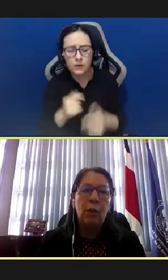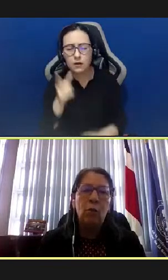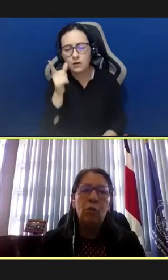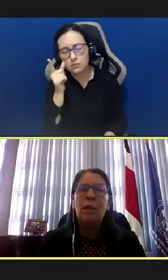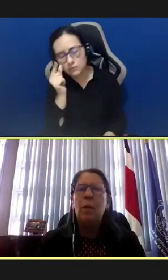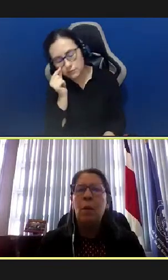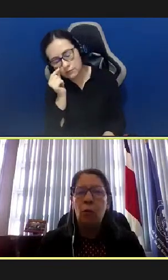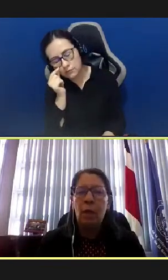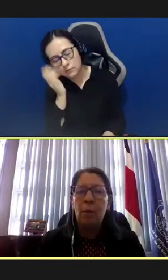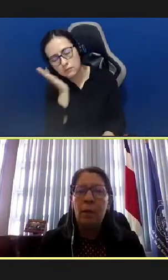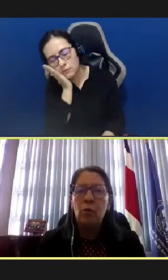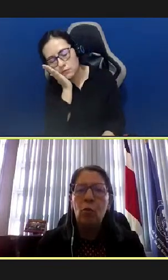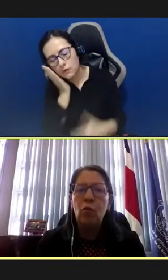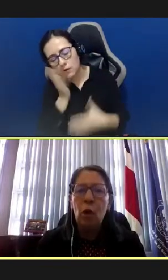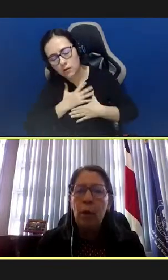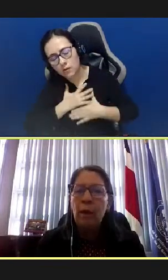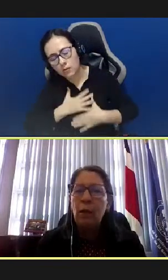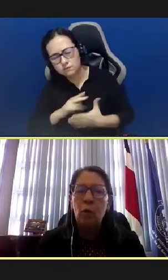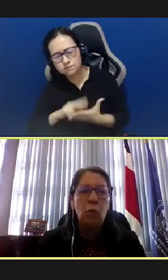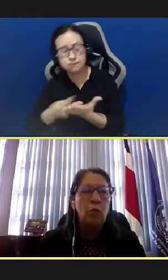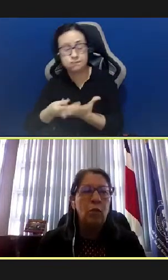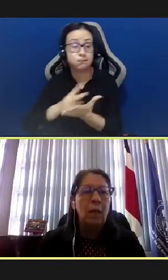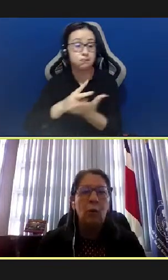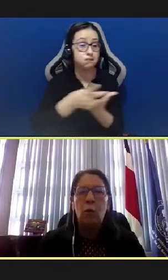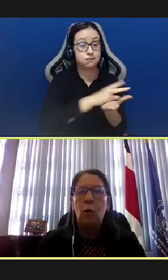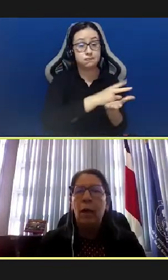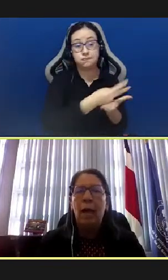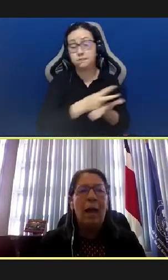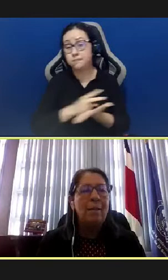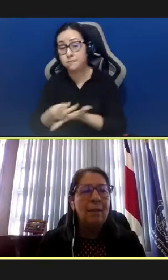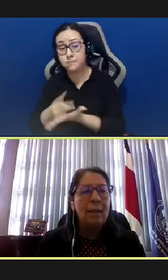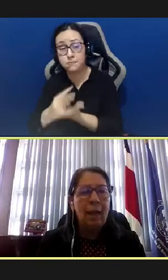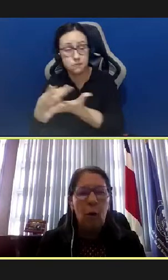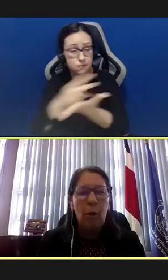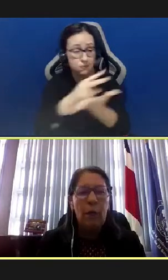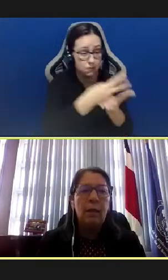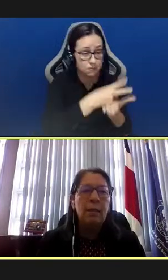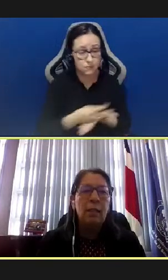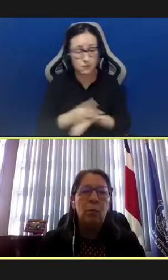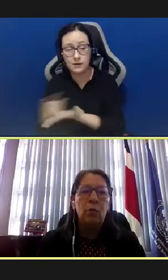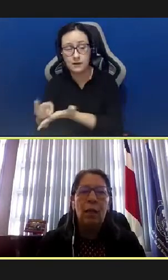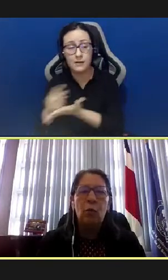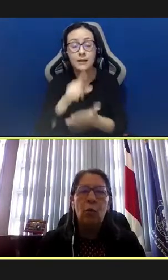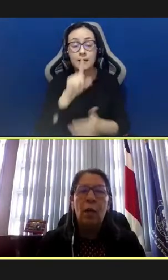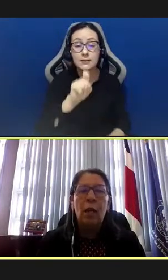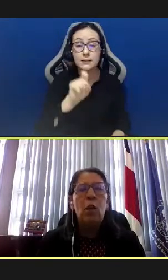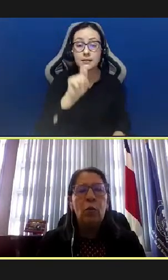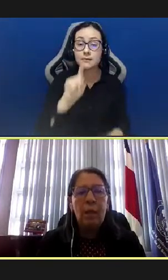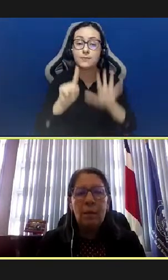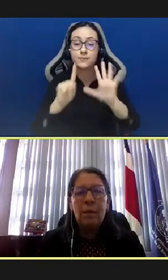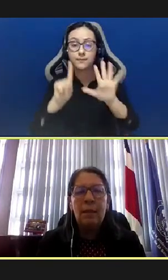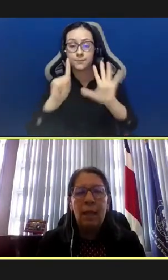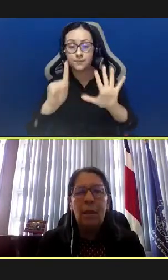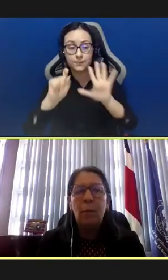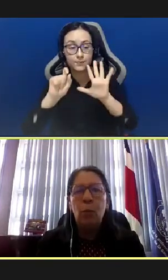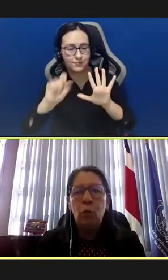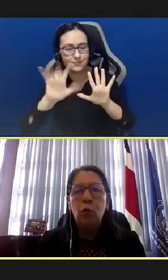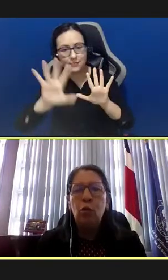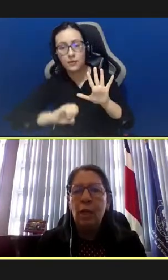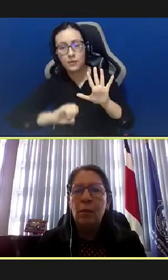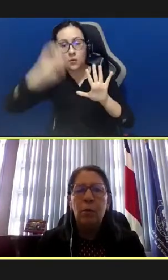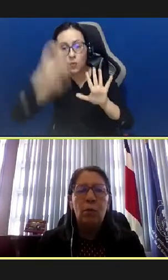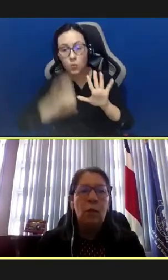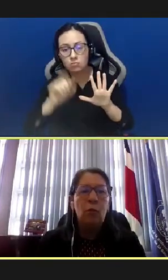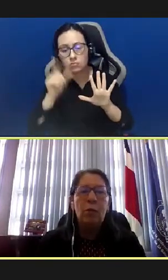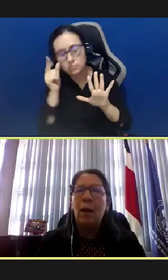And many of the people that we surveyed in Costa Rica with this survey showed that they had seen changes in,